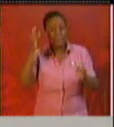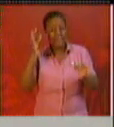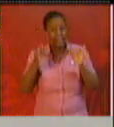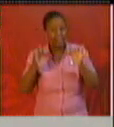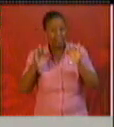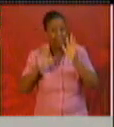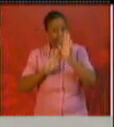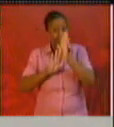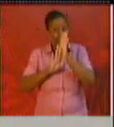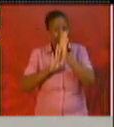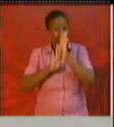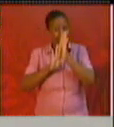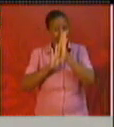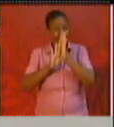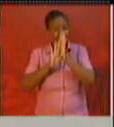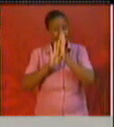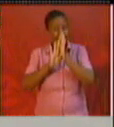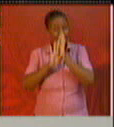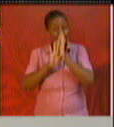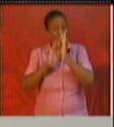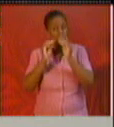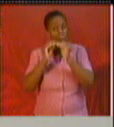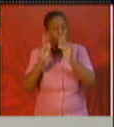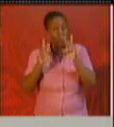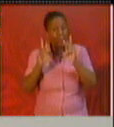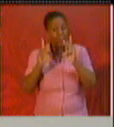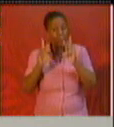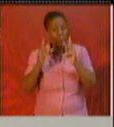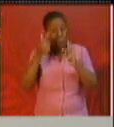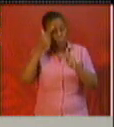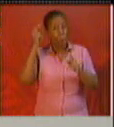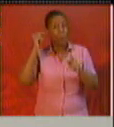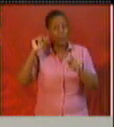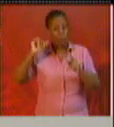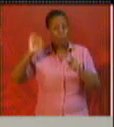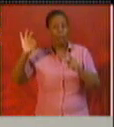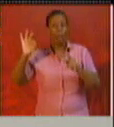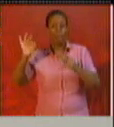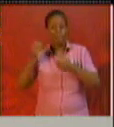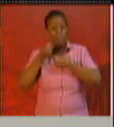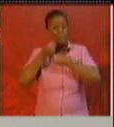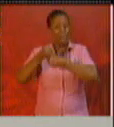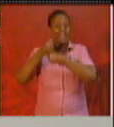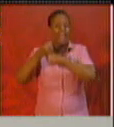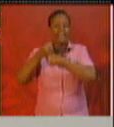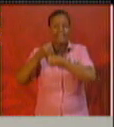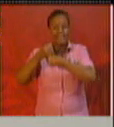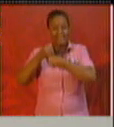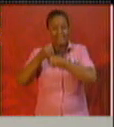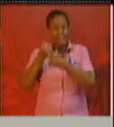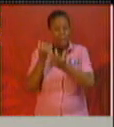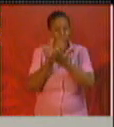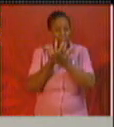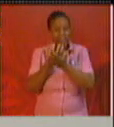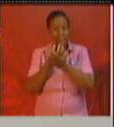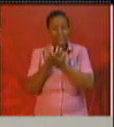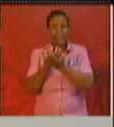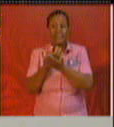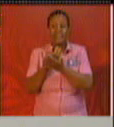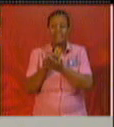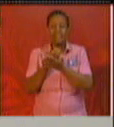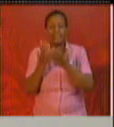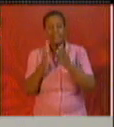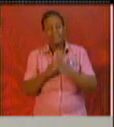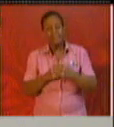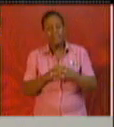decreasing numbers in the wake of the activities. But it's an important opportunity to emphasize that even as life goes